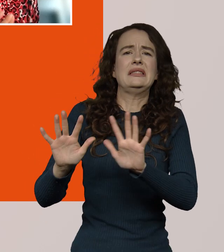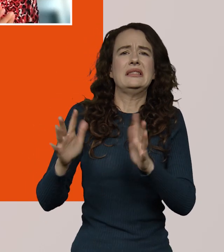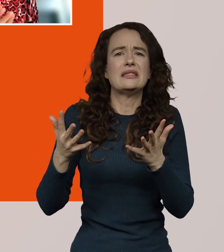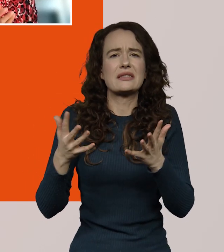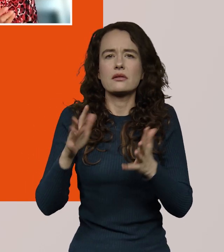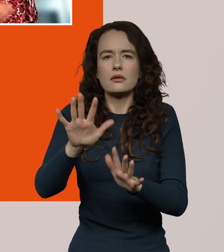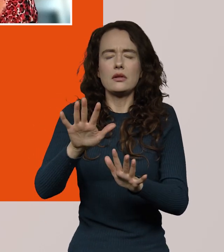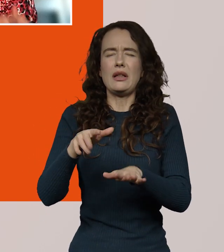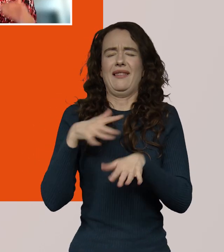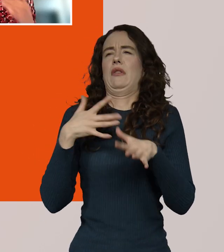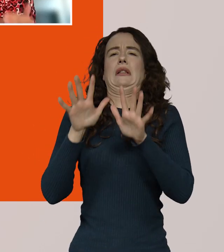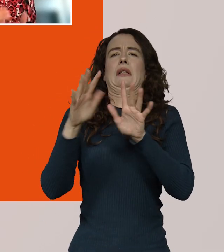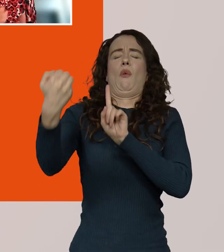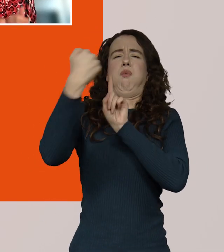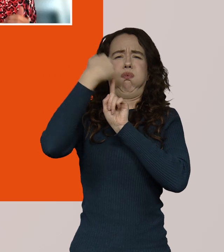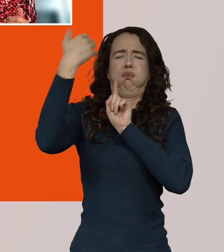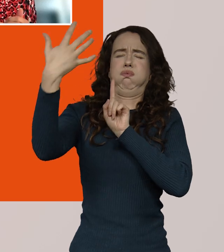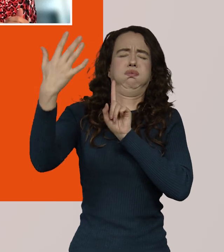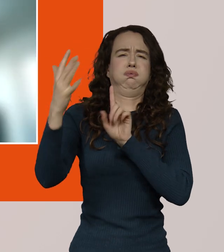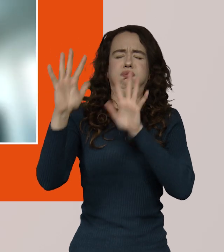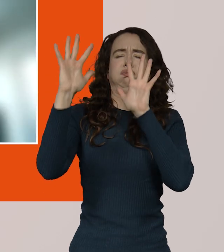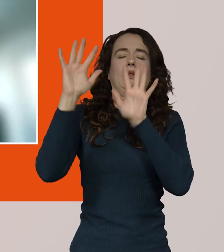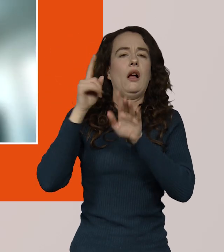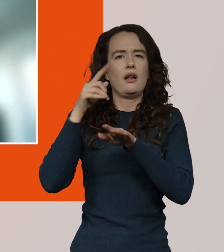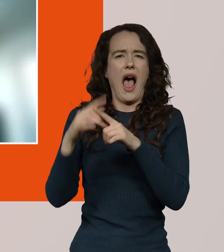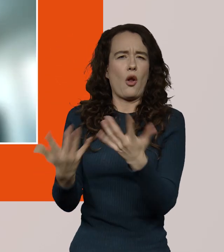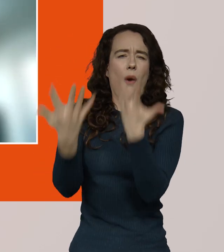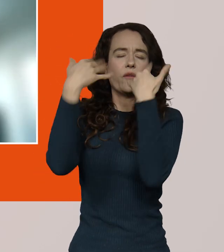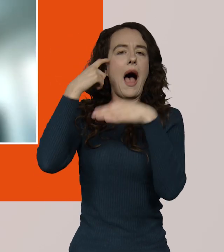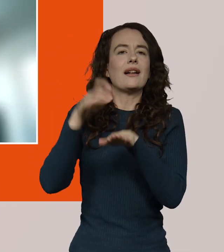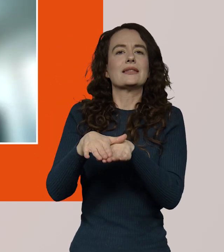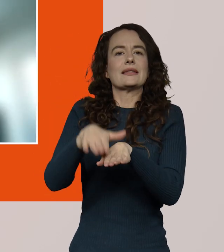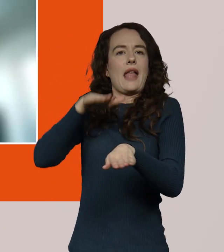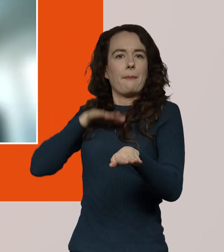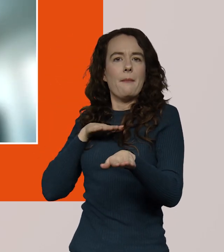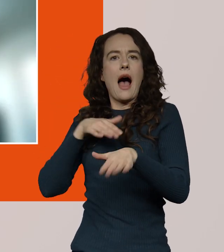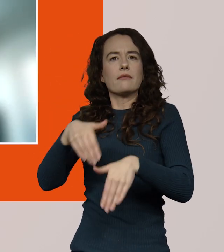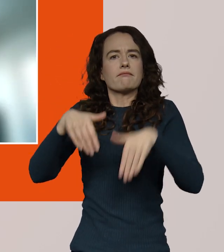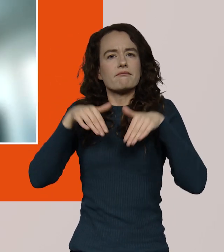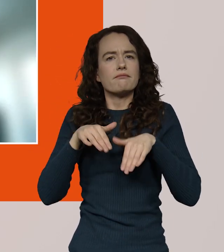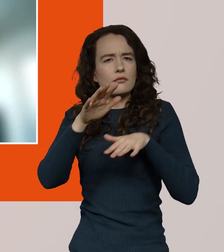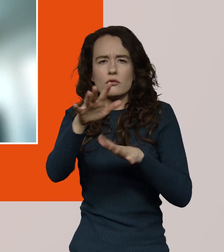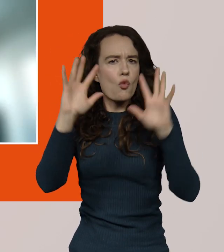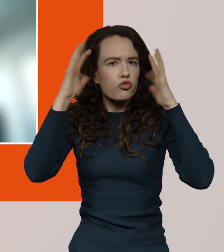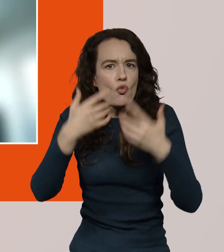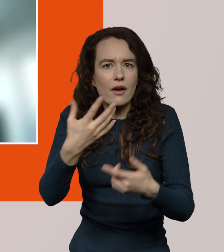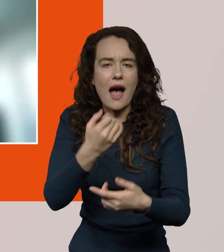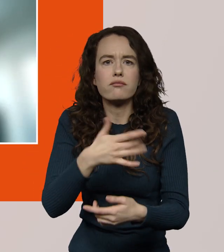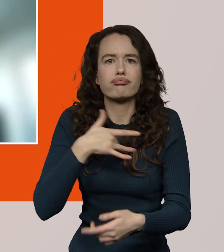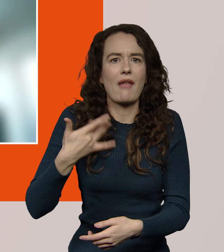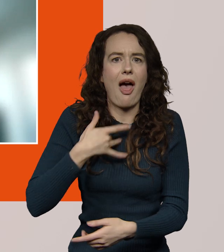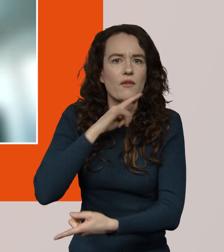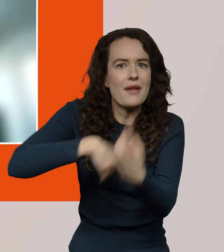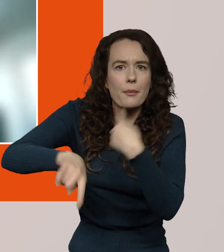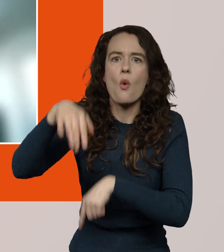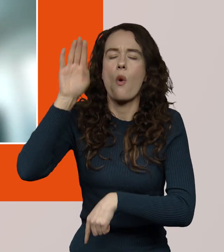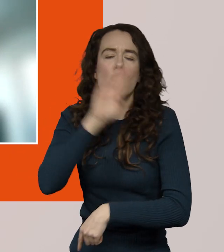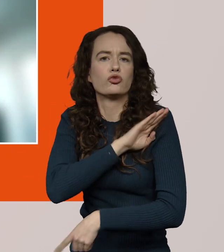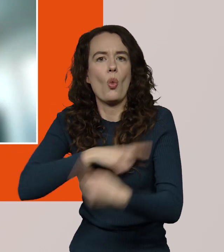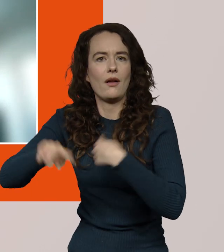Lindsay, did you manage to think about your goal and your star? I did, yeah. So I drew my wonky little star